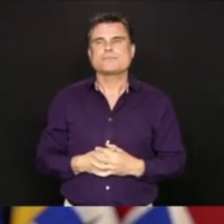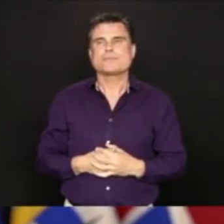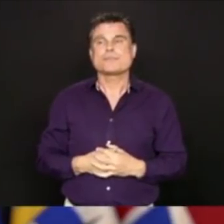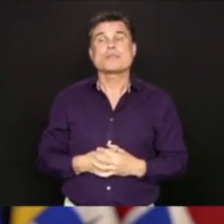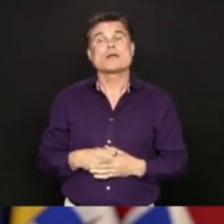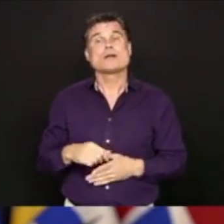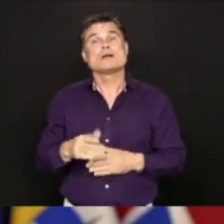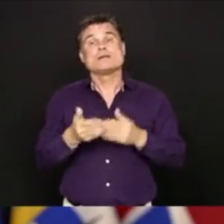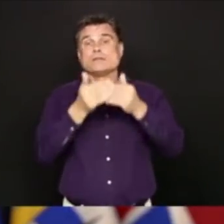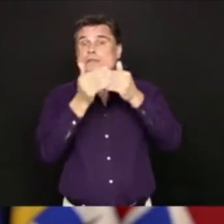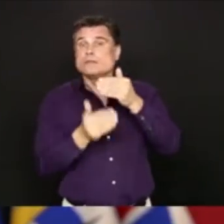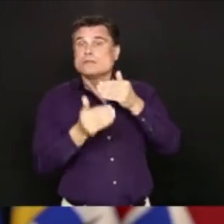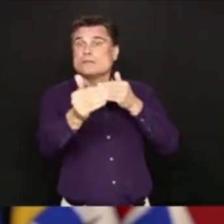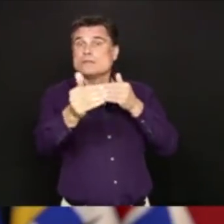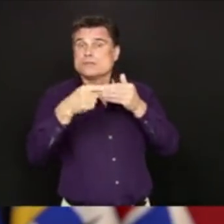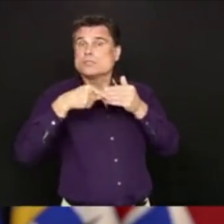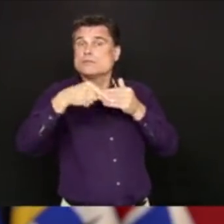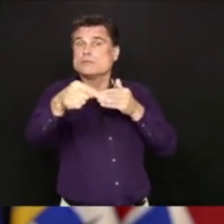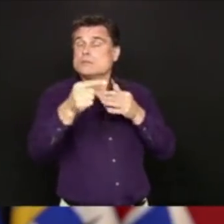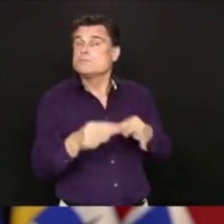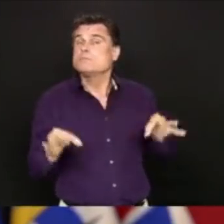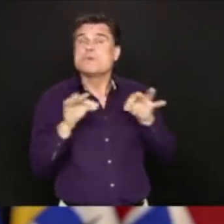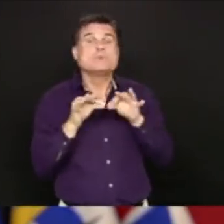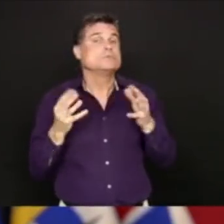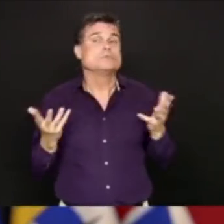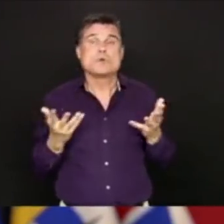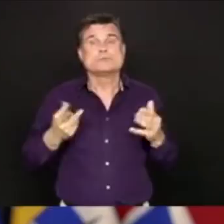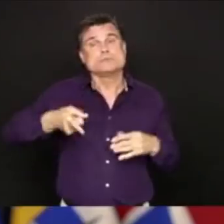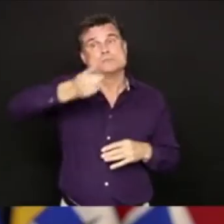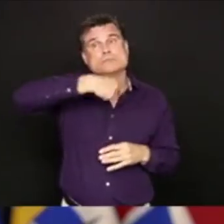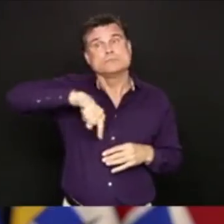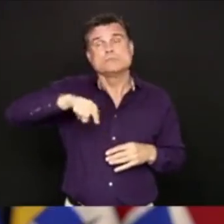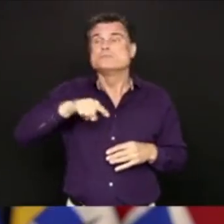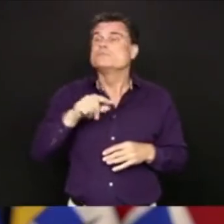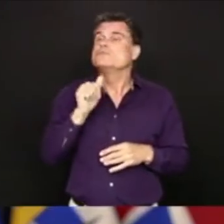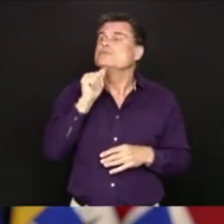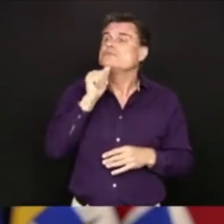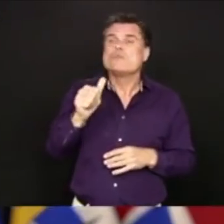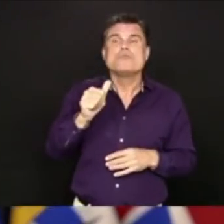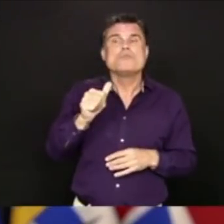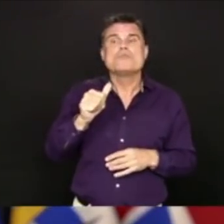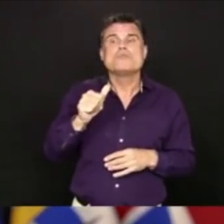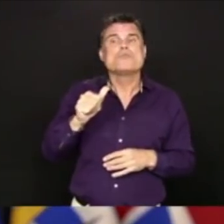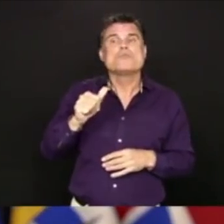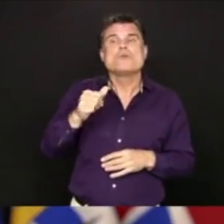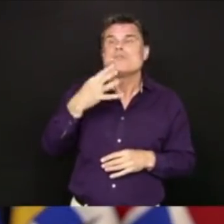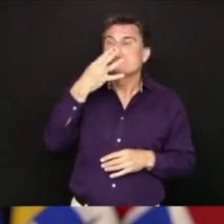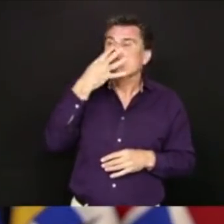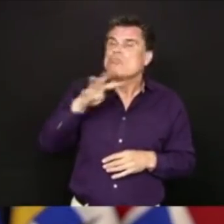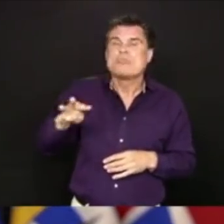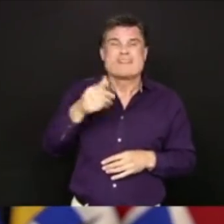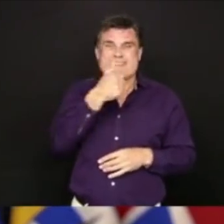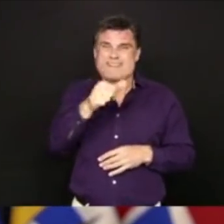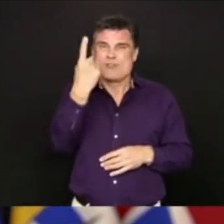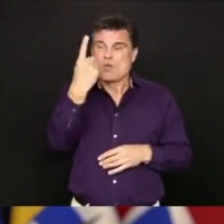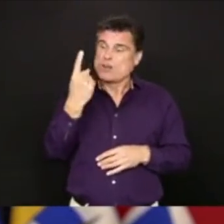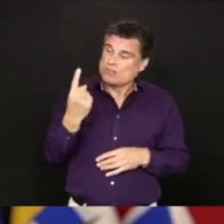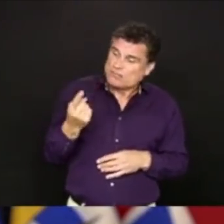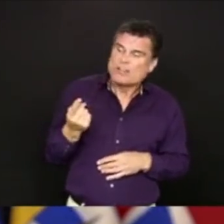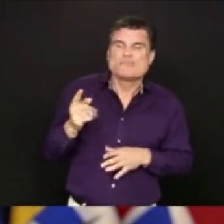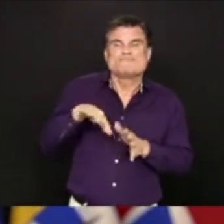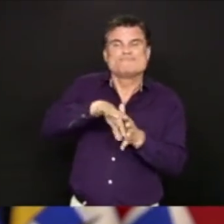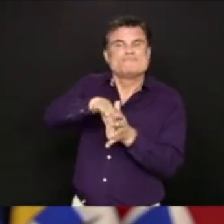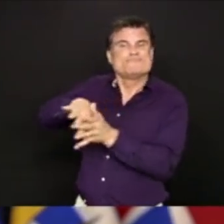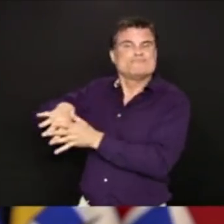particularly people who I know are dealing with many different crises, including people who use drugs, people who are underhoused